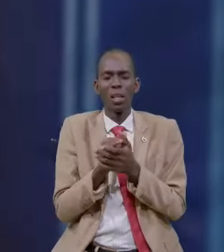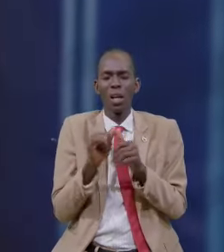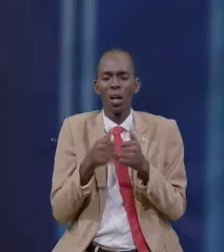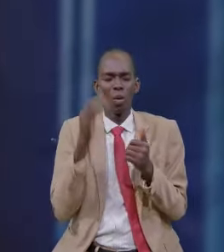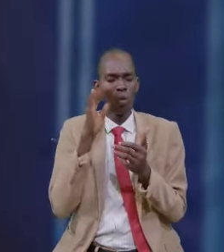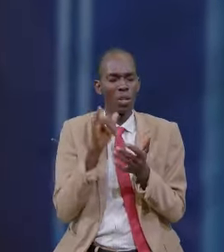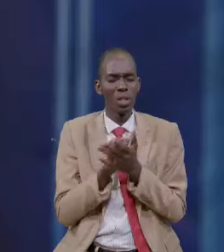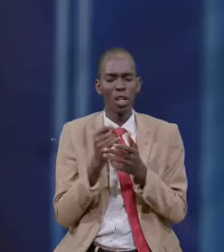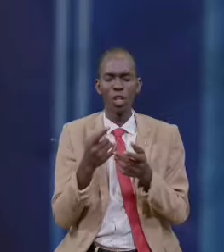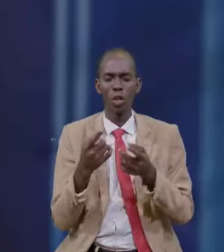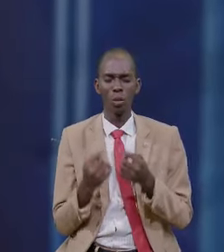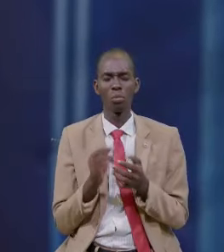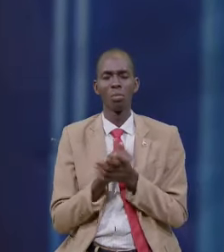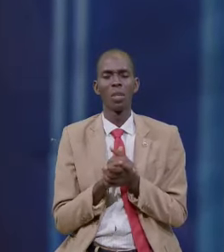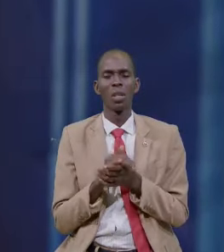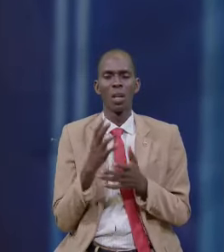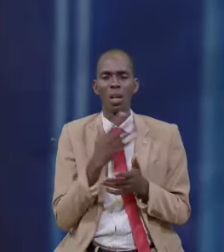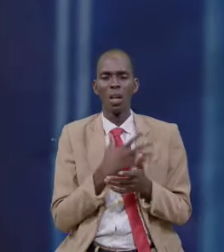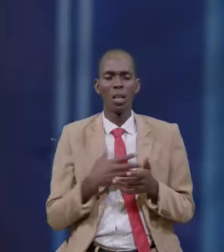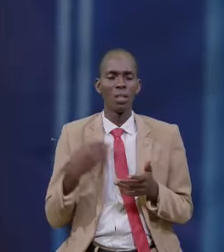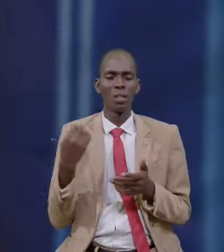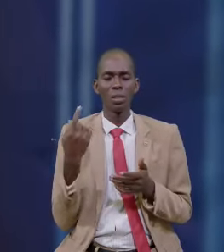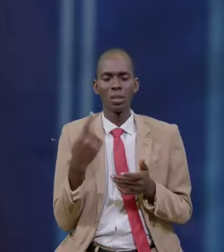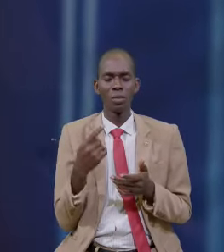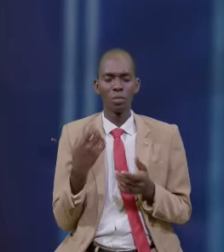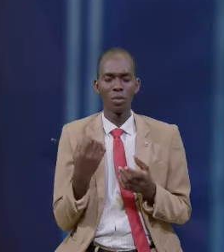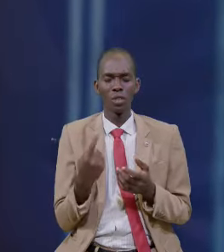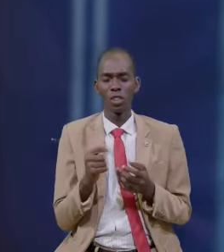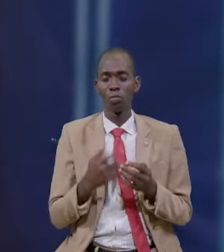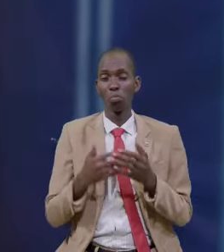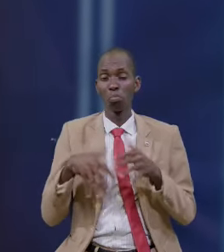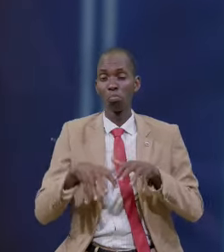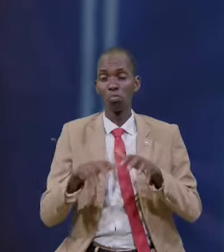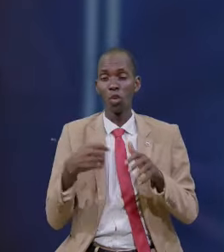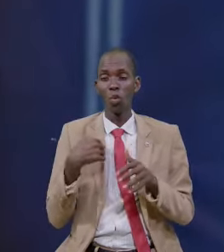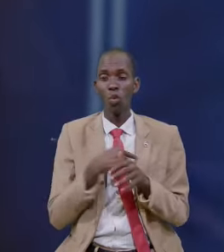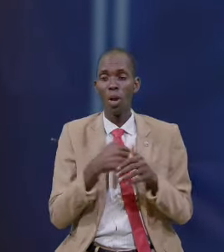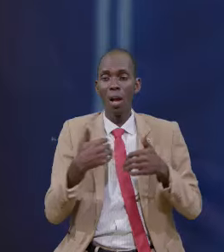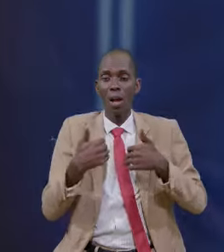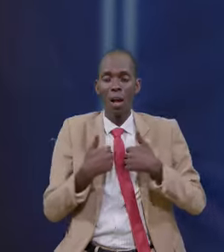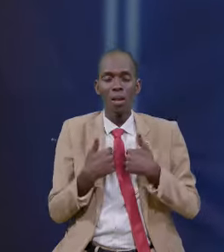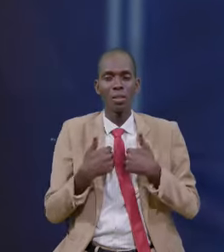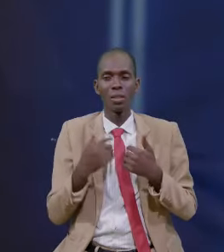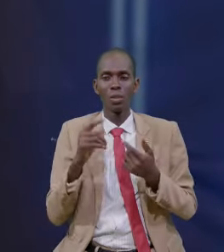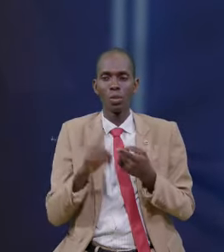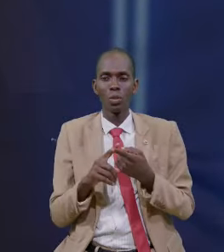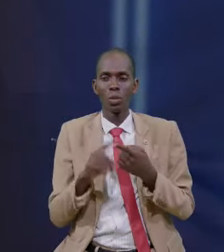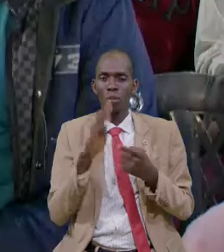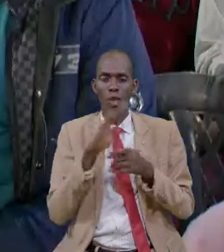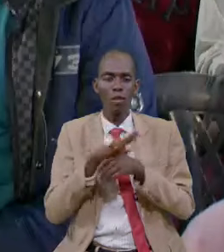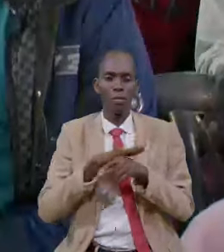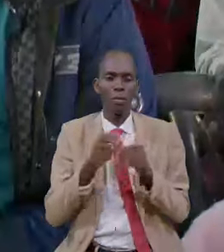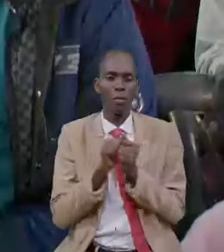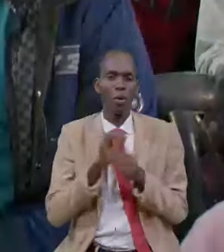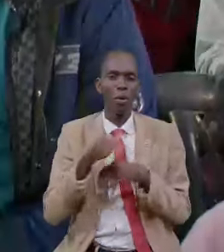in Christ as the foundation now makes you to be filled with all the fullness of God.